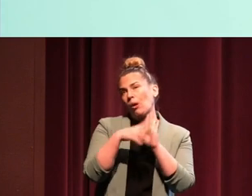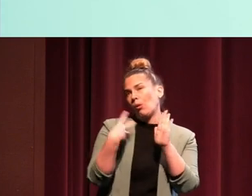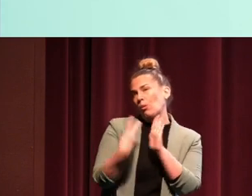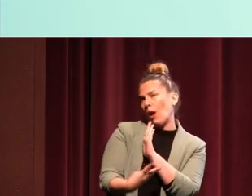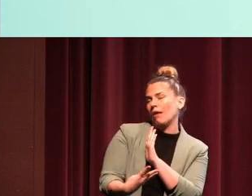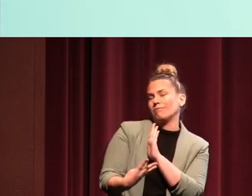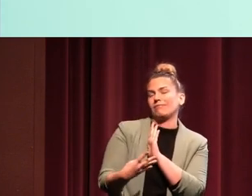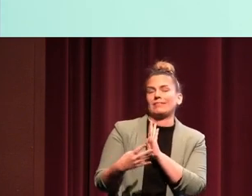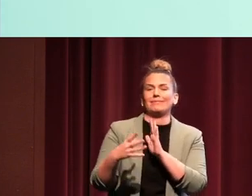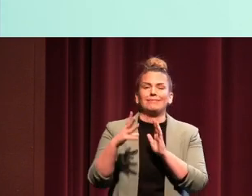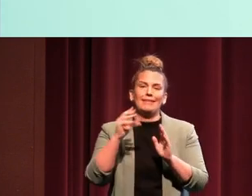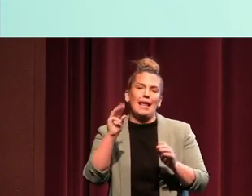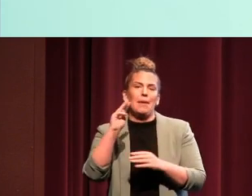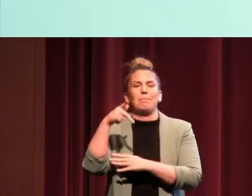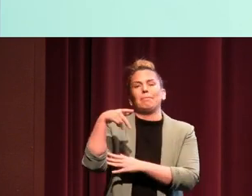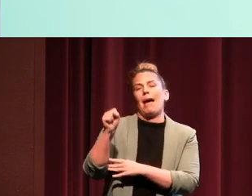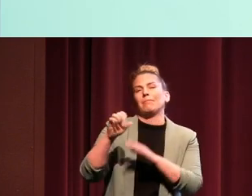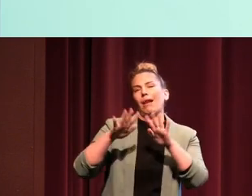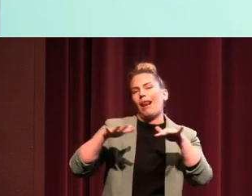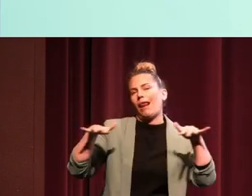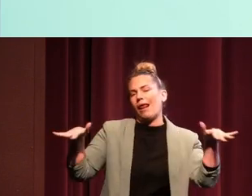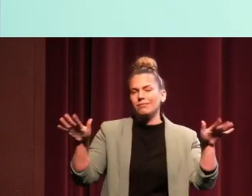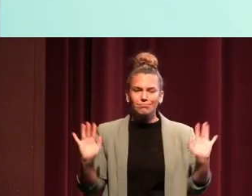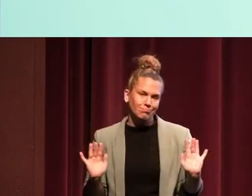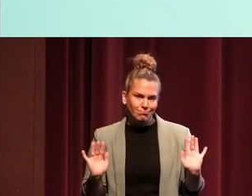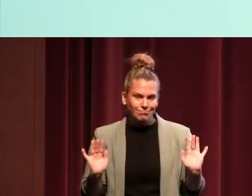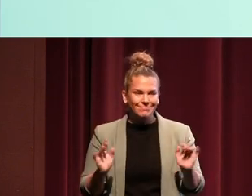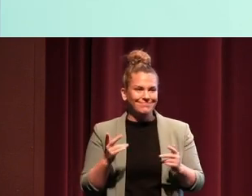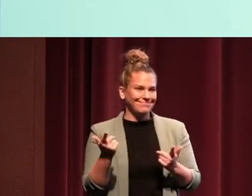tables, maps, et cetera, et cetera,